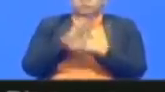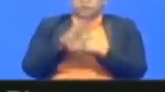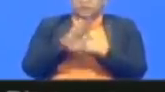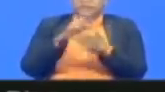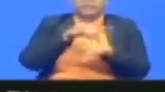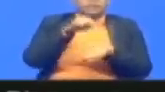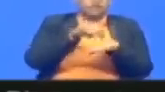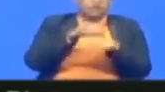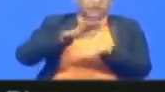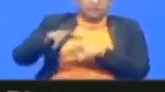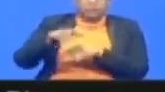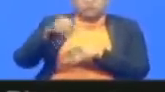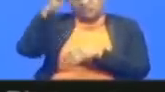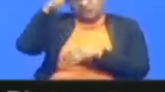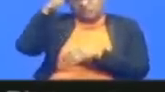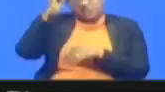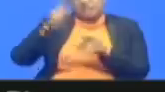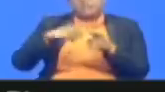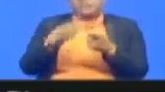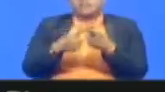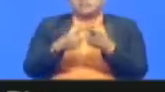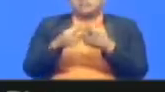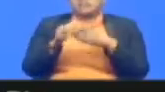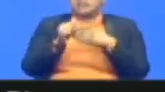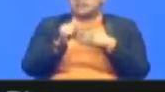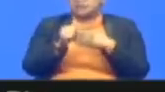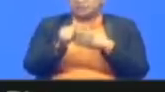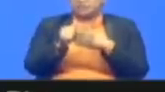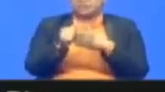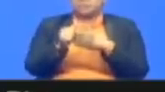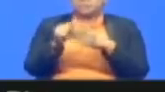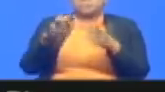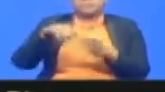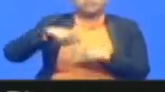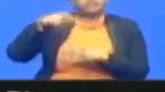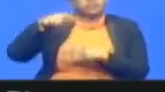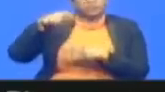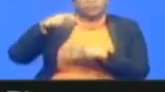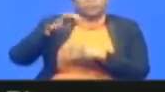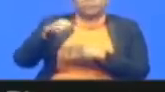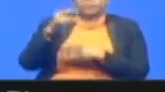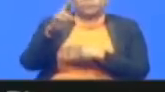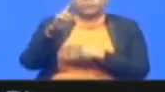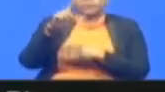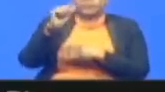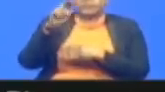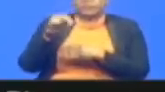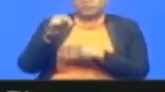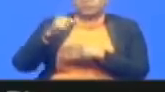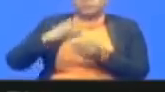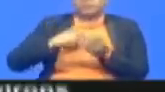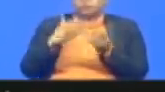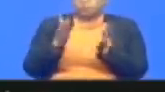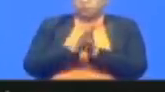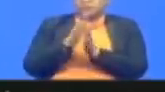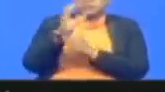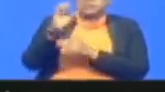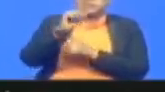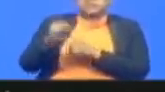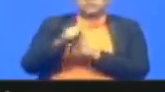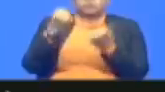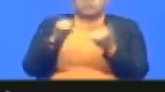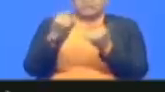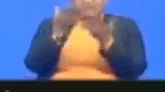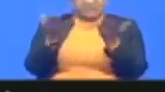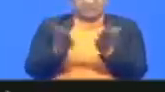county governments and hence guide a large part of the budget. Julian Samboko sat with the CS to look into this and other